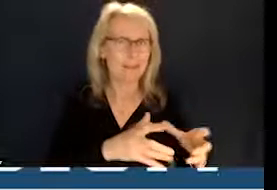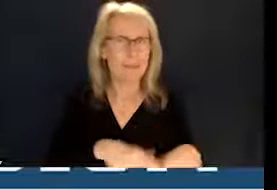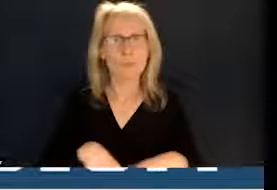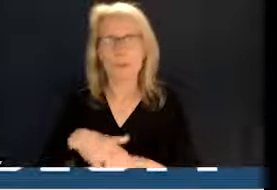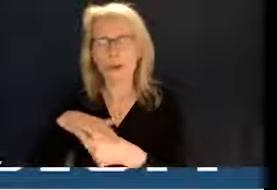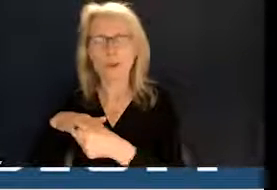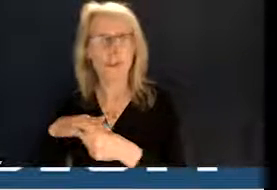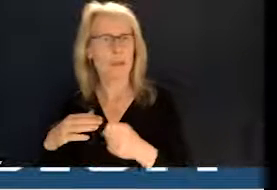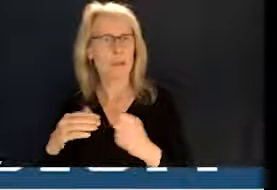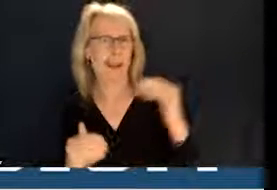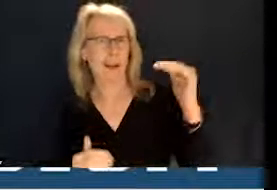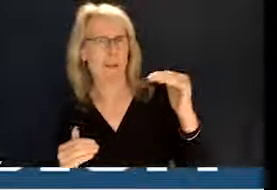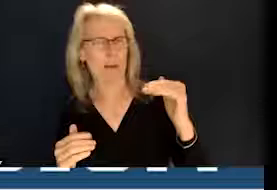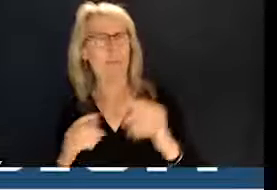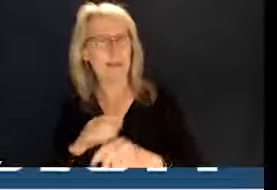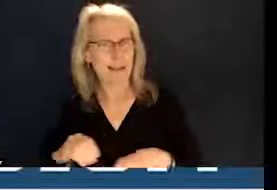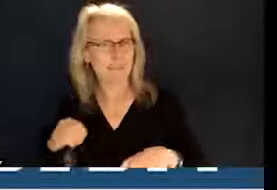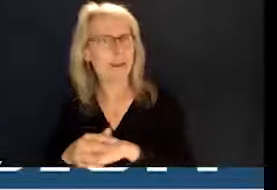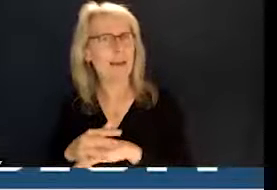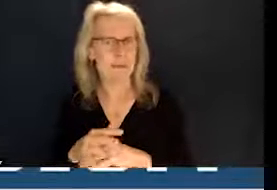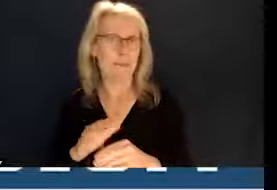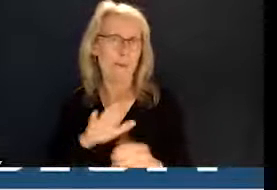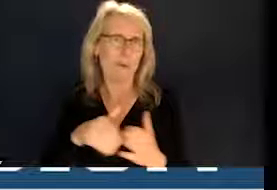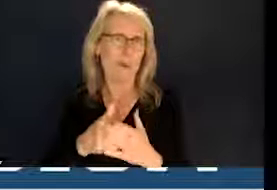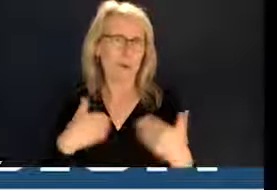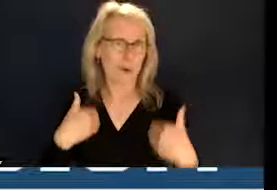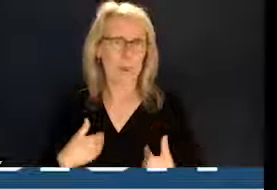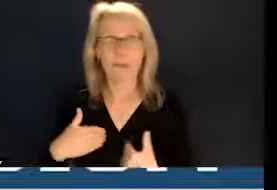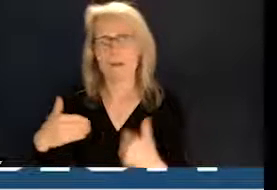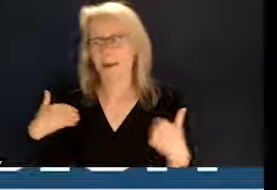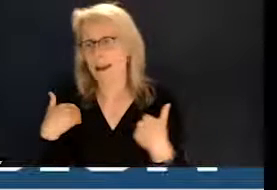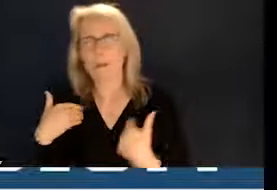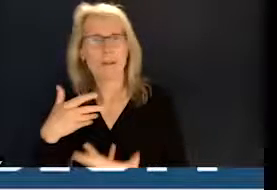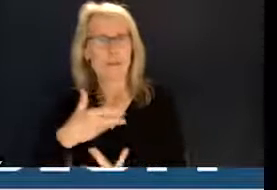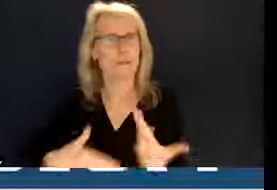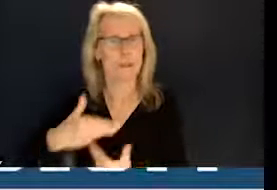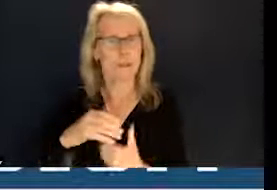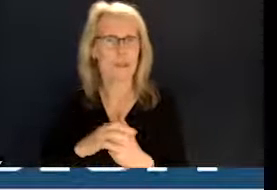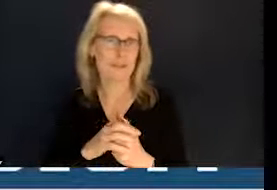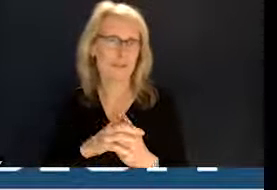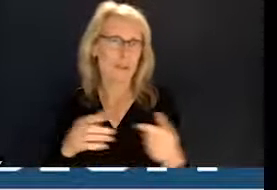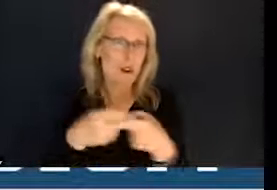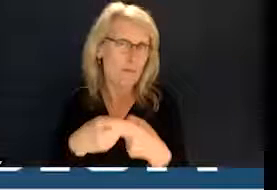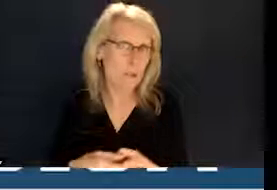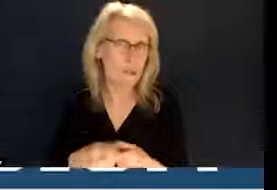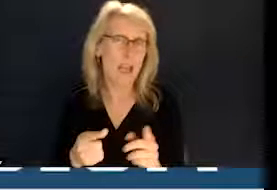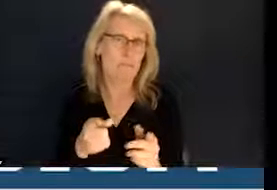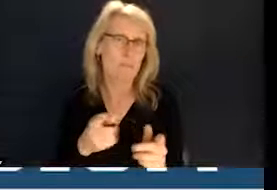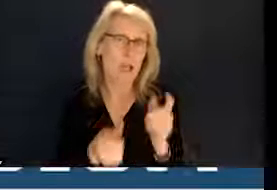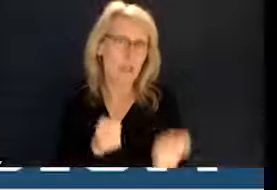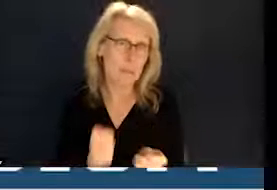features associated with human-wildlife interactions, conflict, and adaptation. Dr.